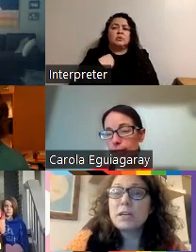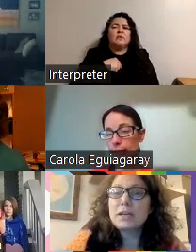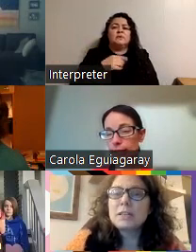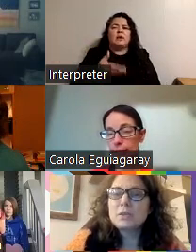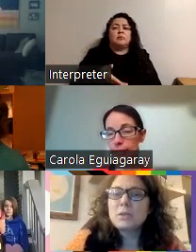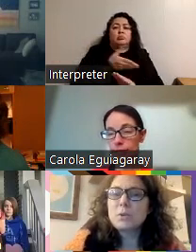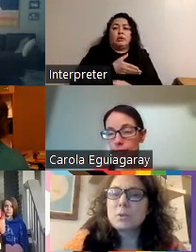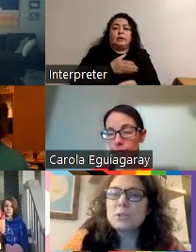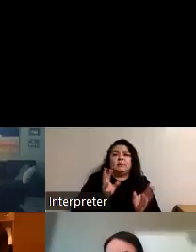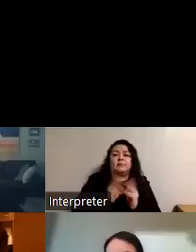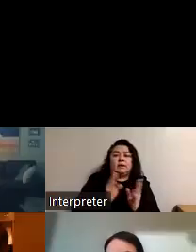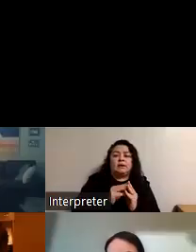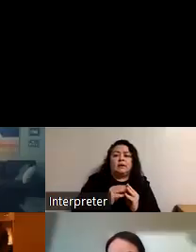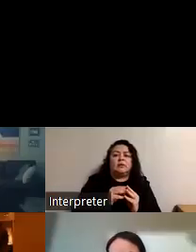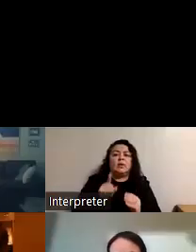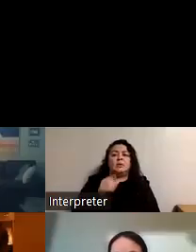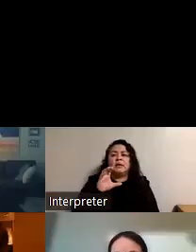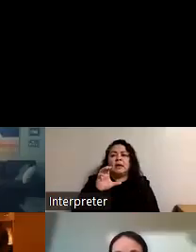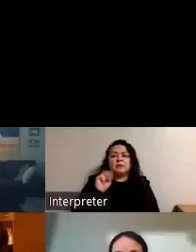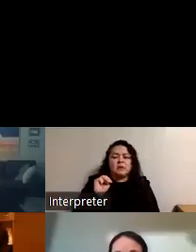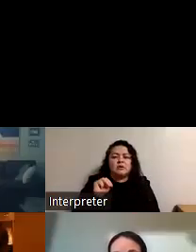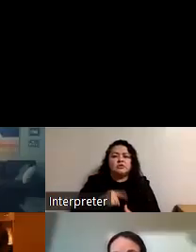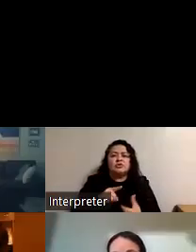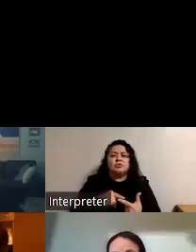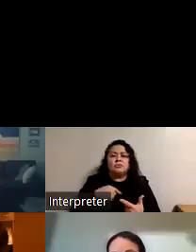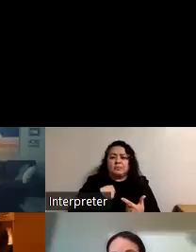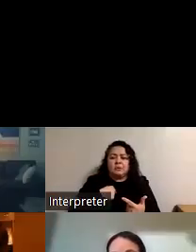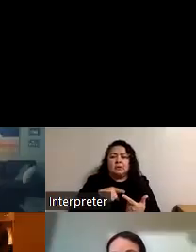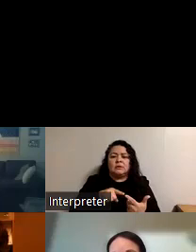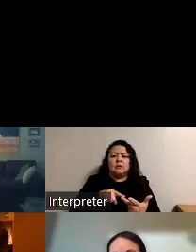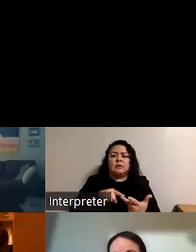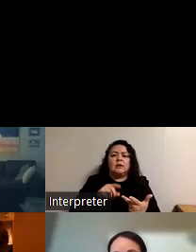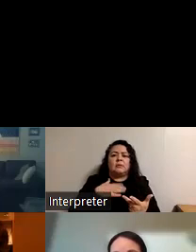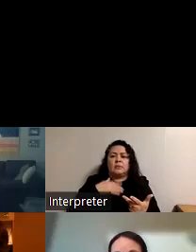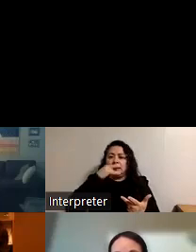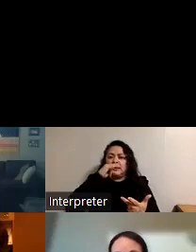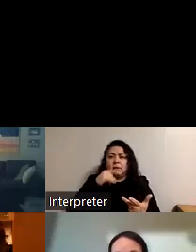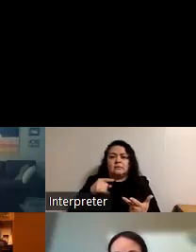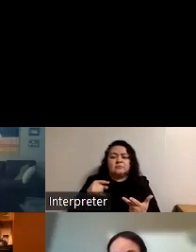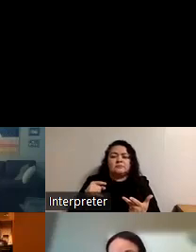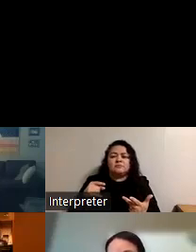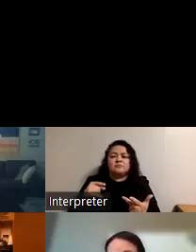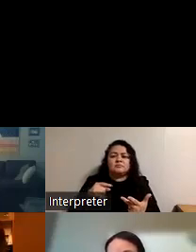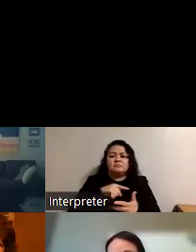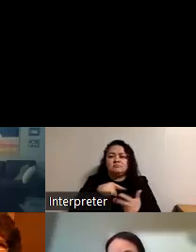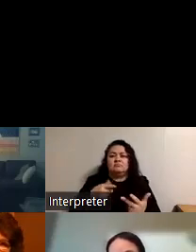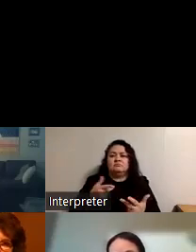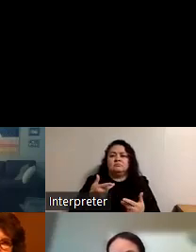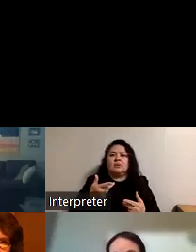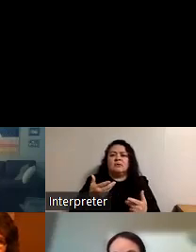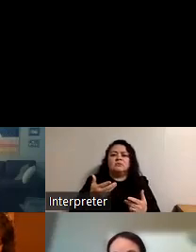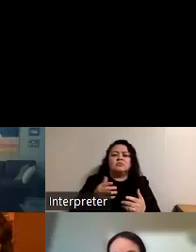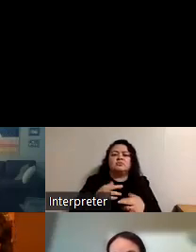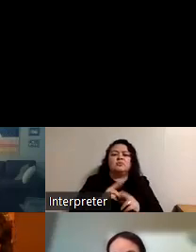-meeting so it would be just the case manager me and and my kid and just to kind of prepare